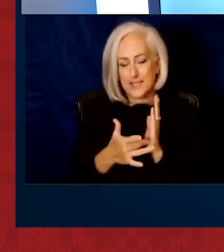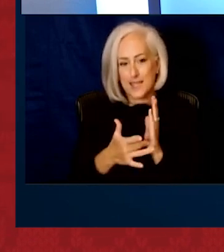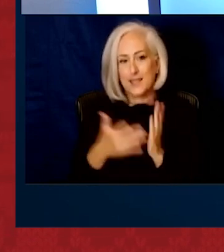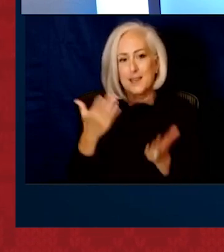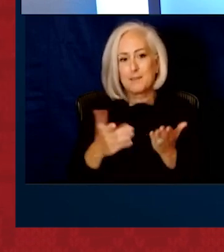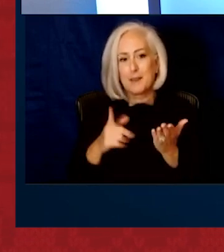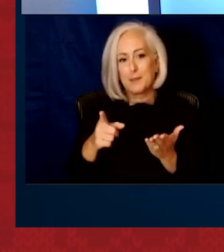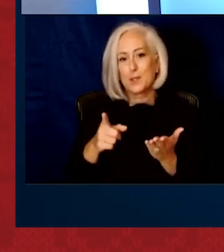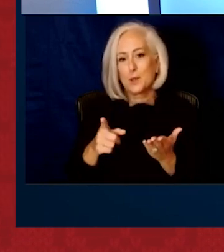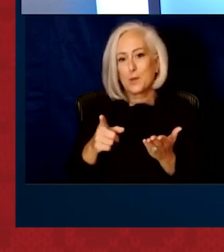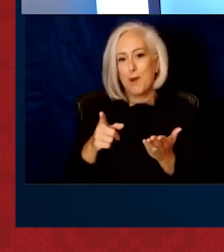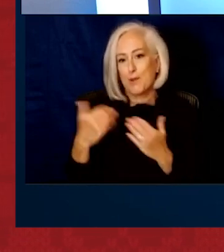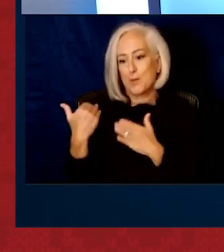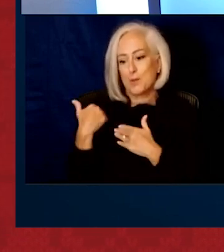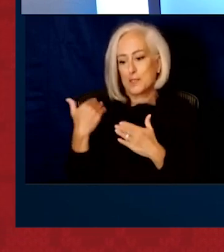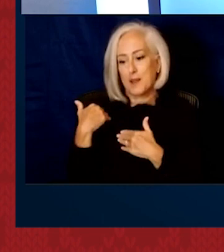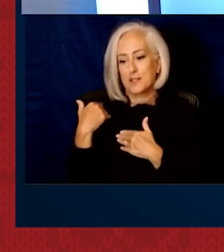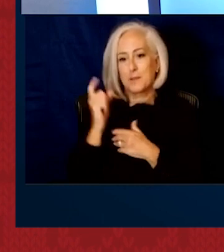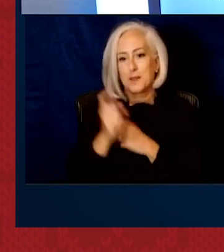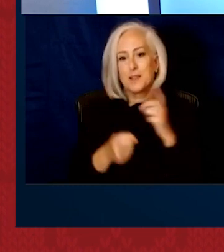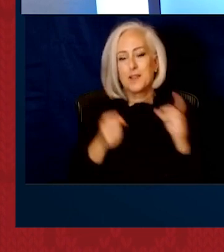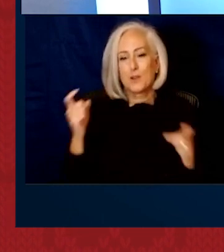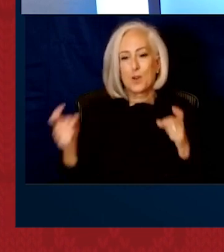for dispensing anti-venom to patients.